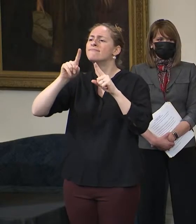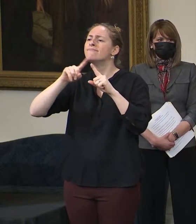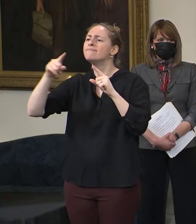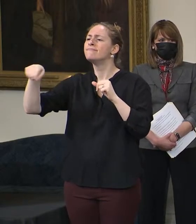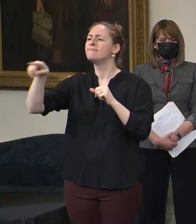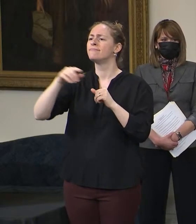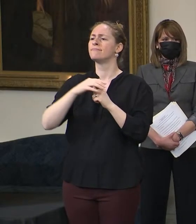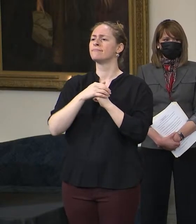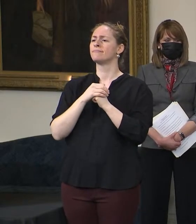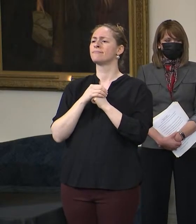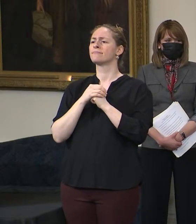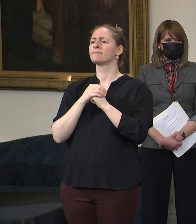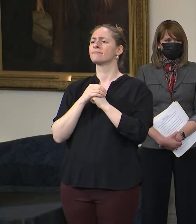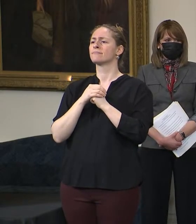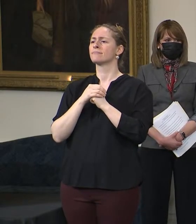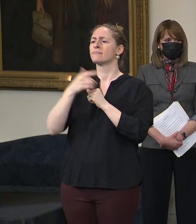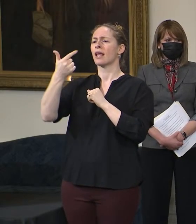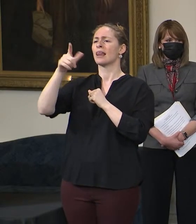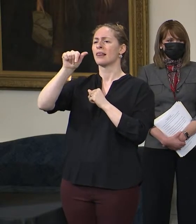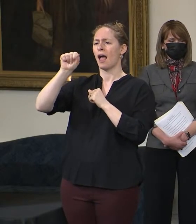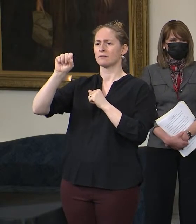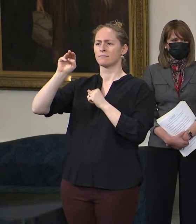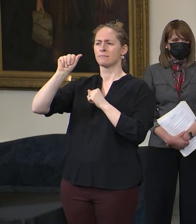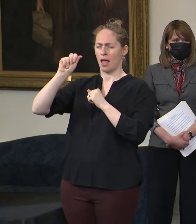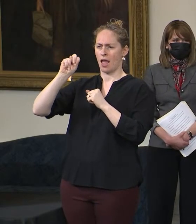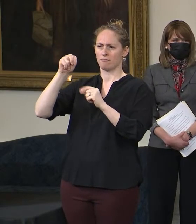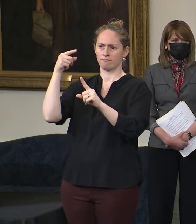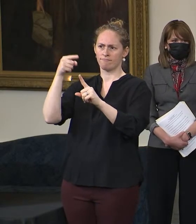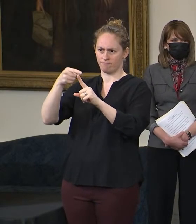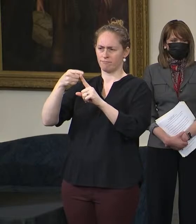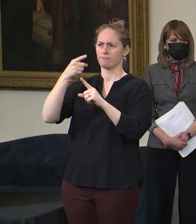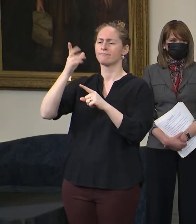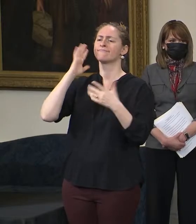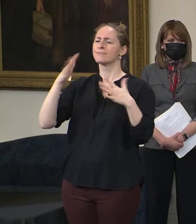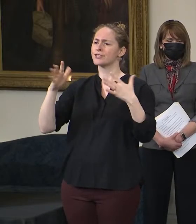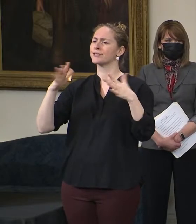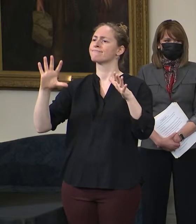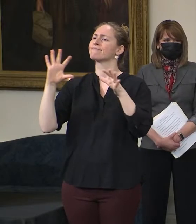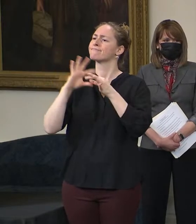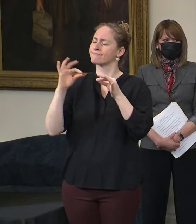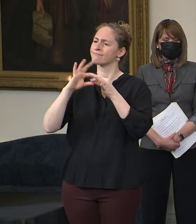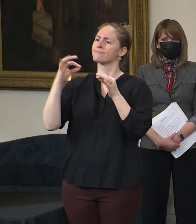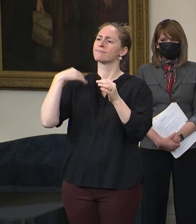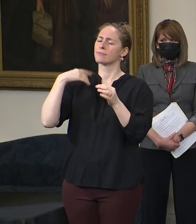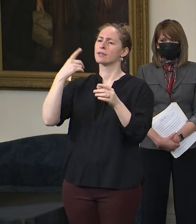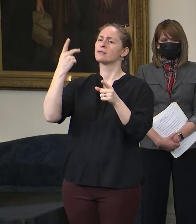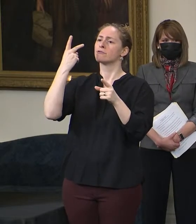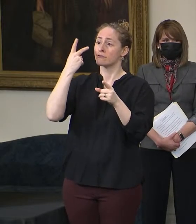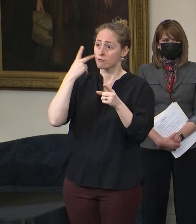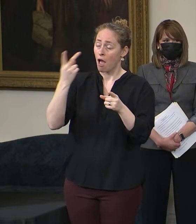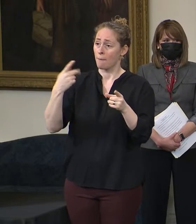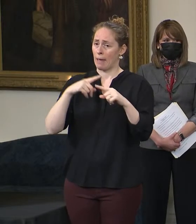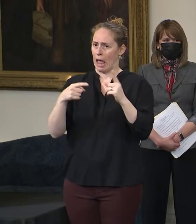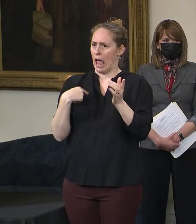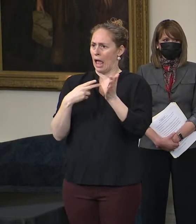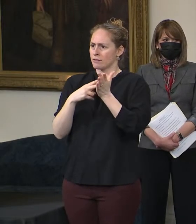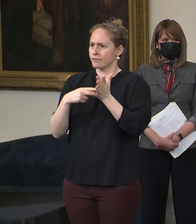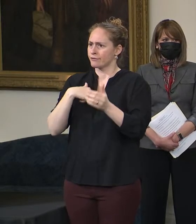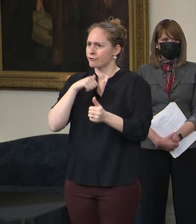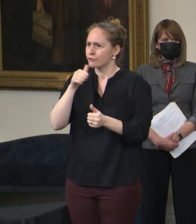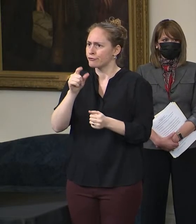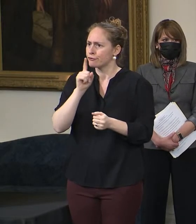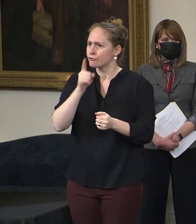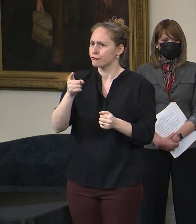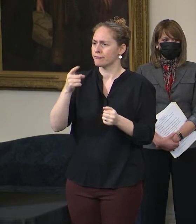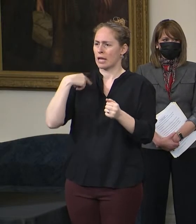how it's going to all work, but it's not one of our pressing needs from the federal government because I think Operation Warp Speed and our state planning are going